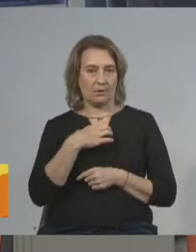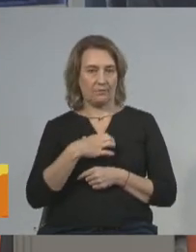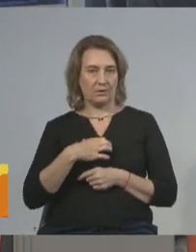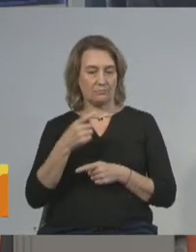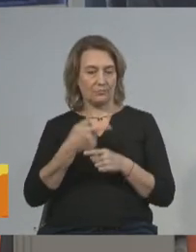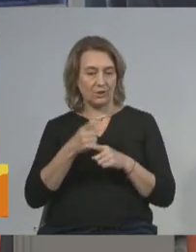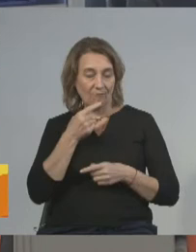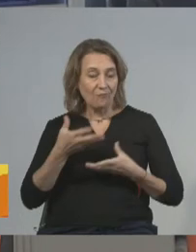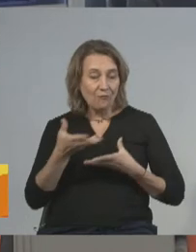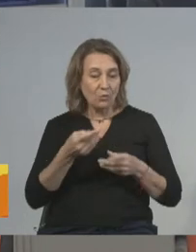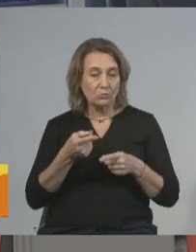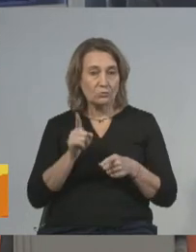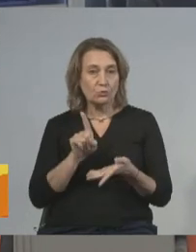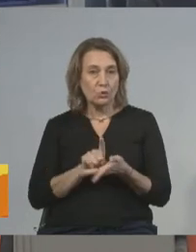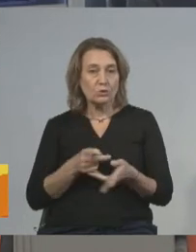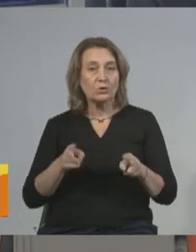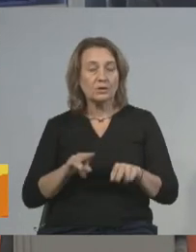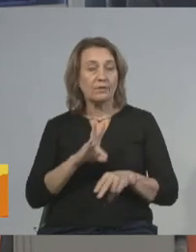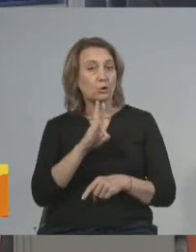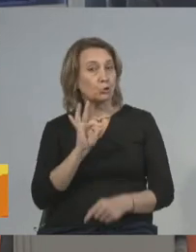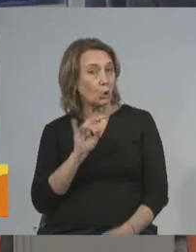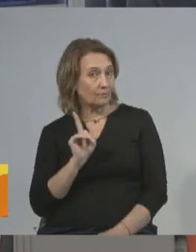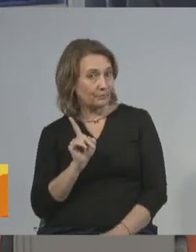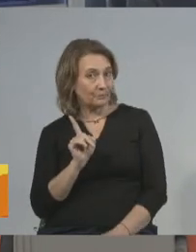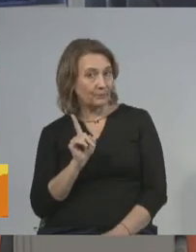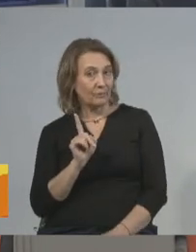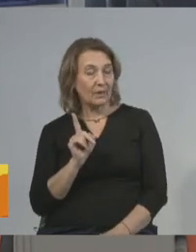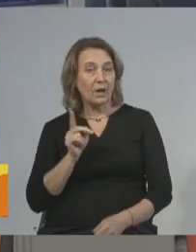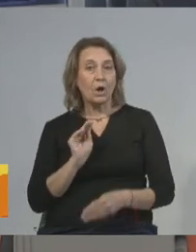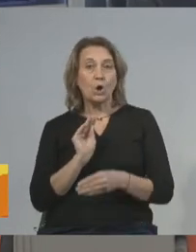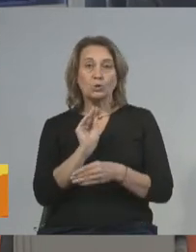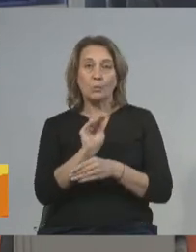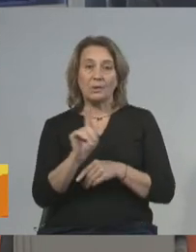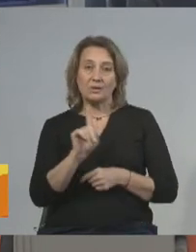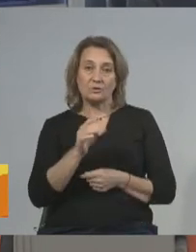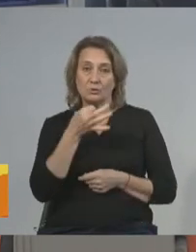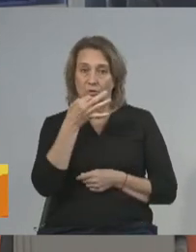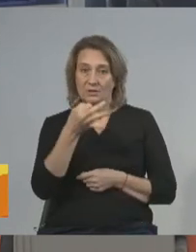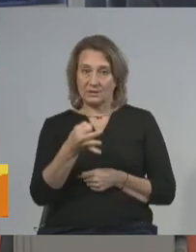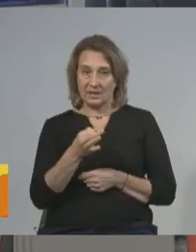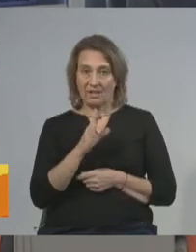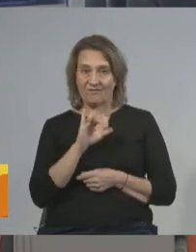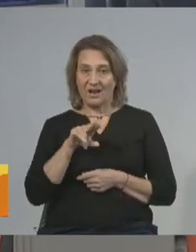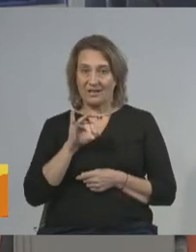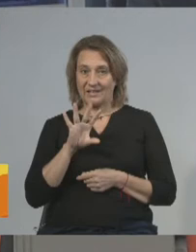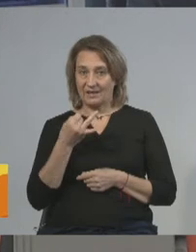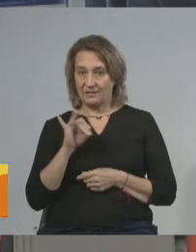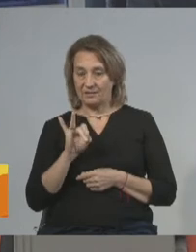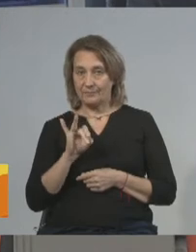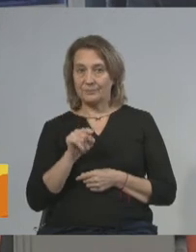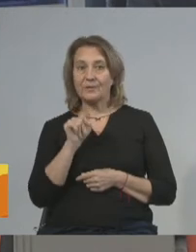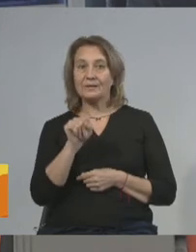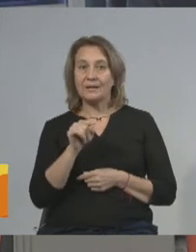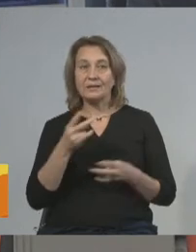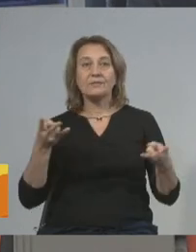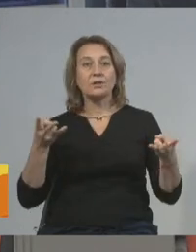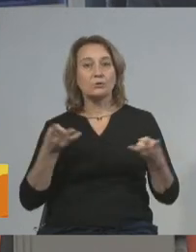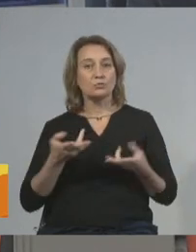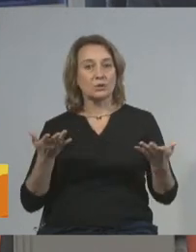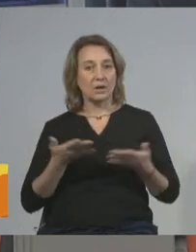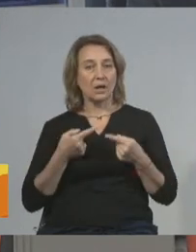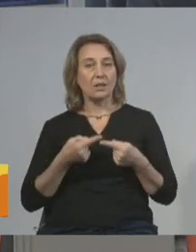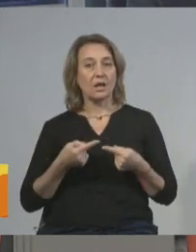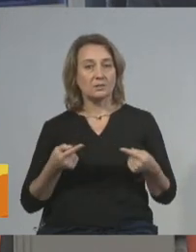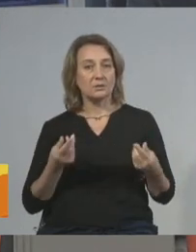i think that the need still to focus on that but in addition to what valeri has just said